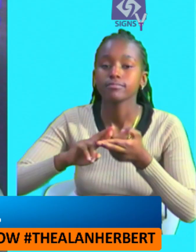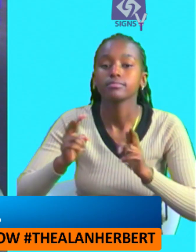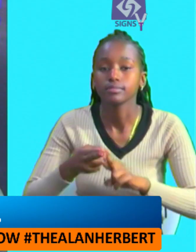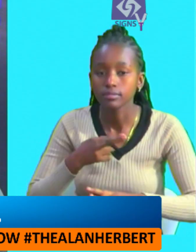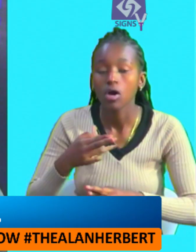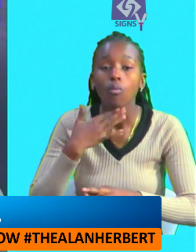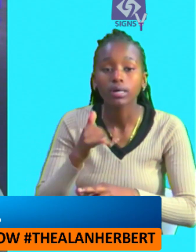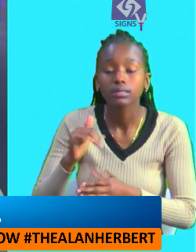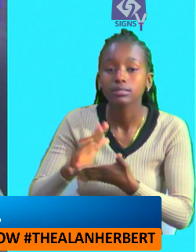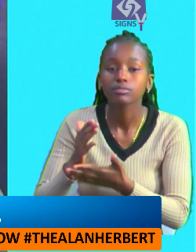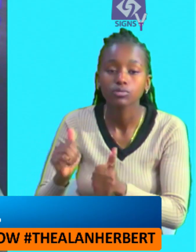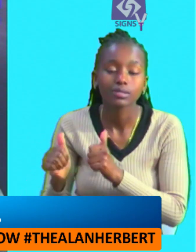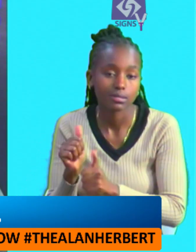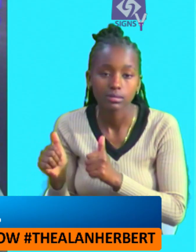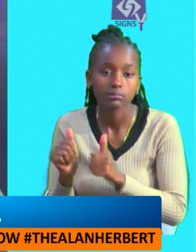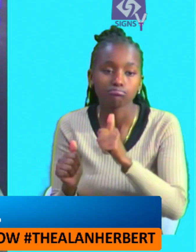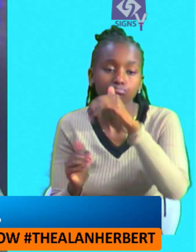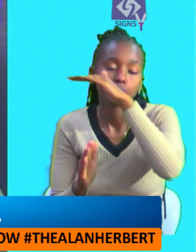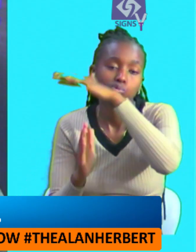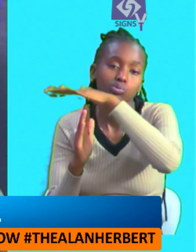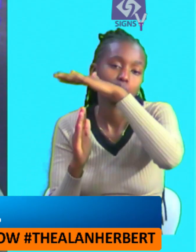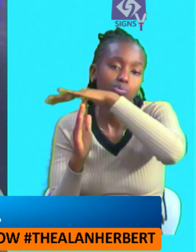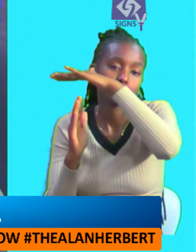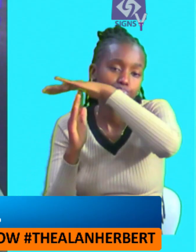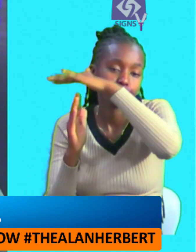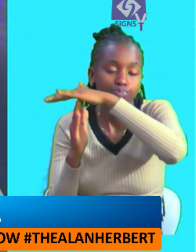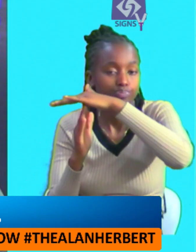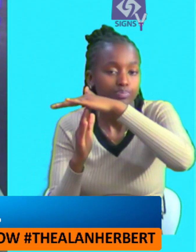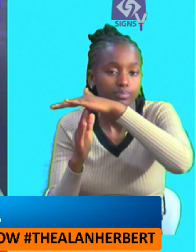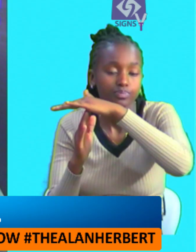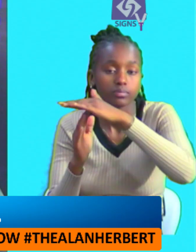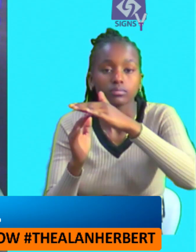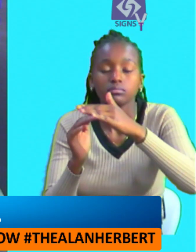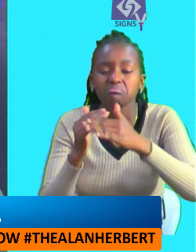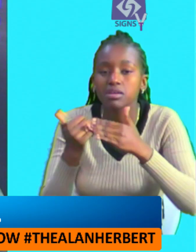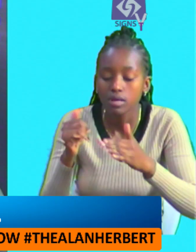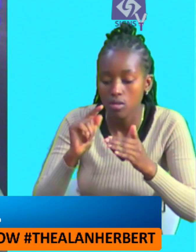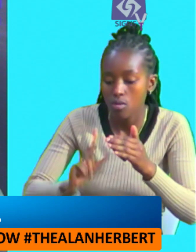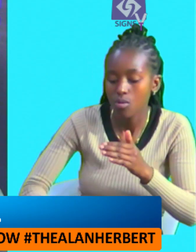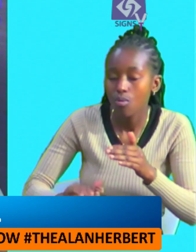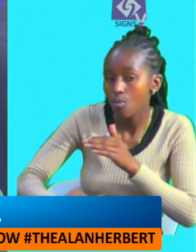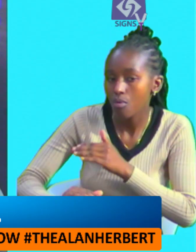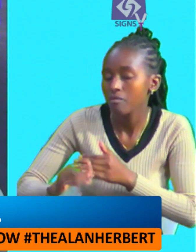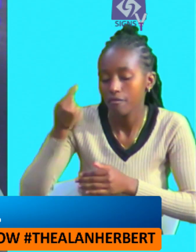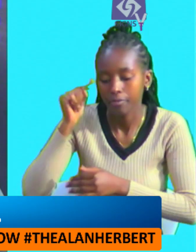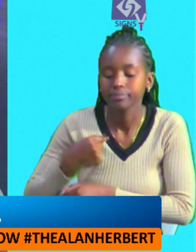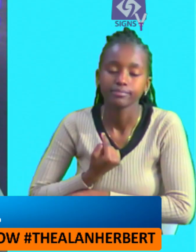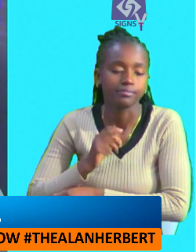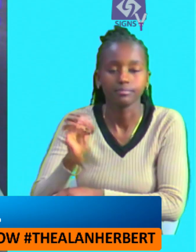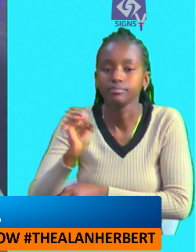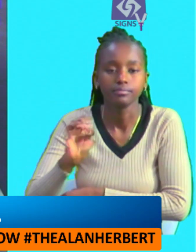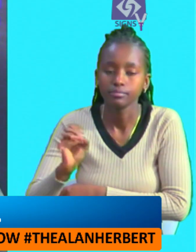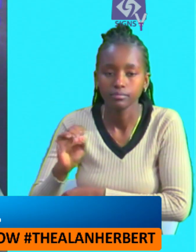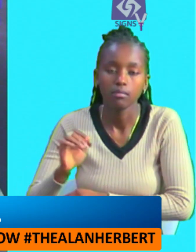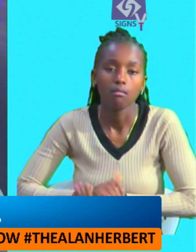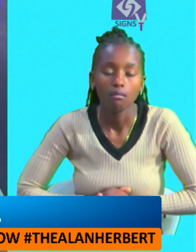something that either inanipeleka huko juu ama it's too nini for me. It's too underage for